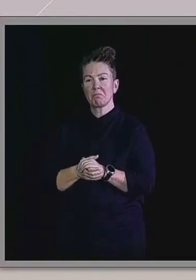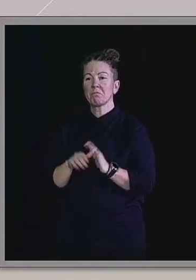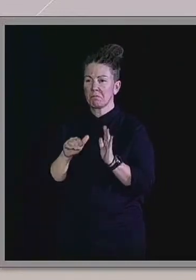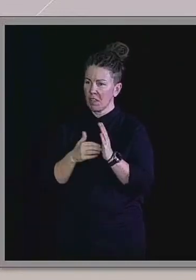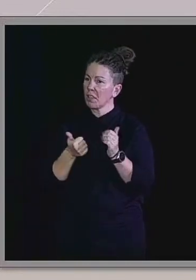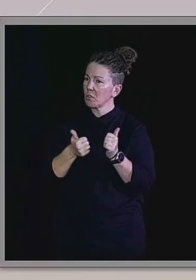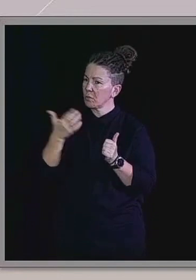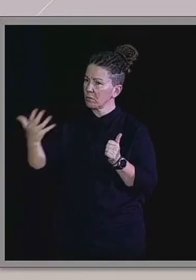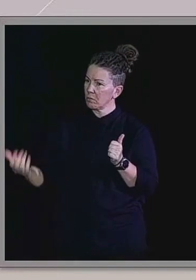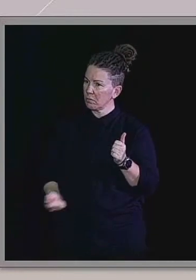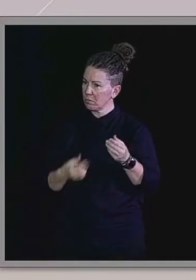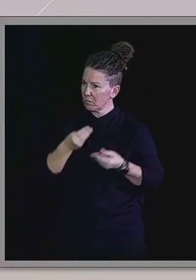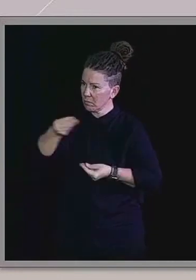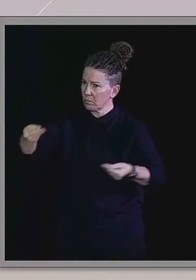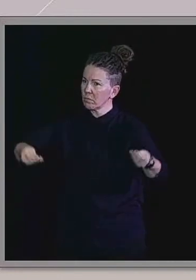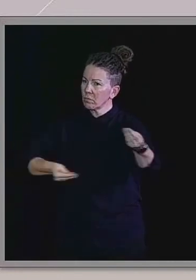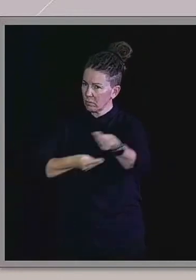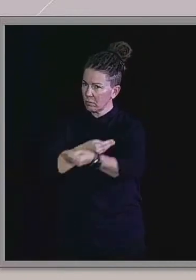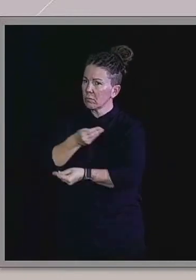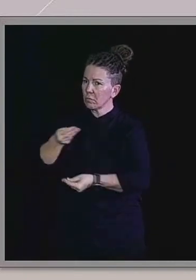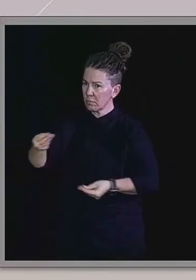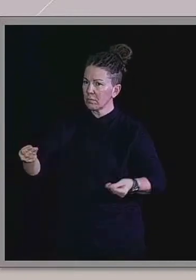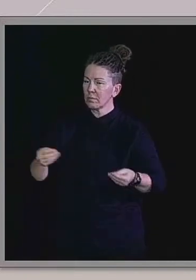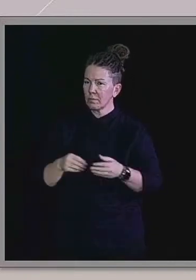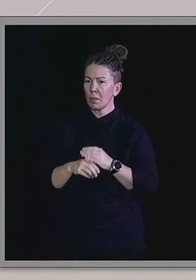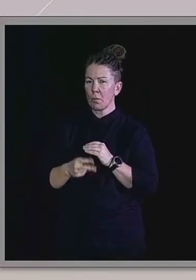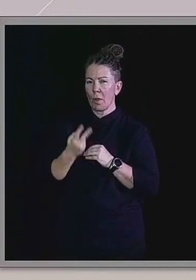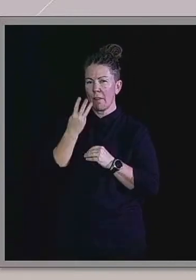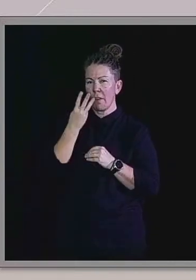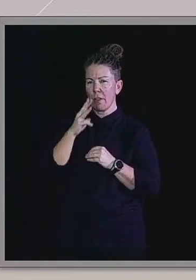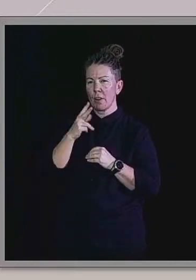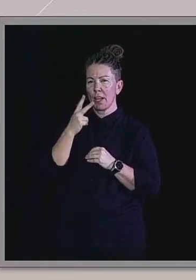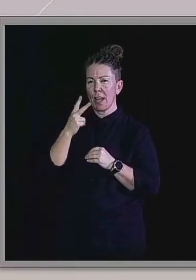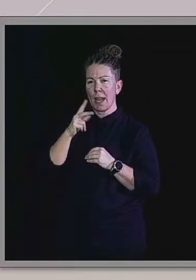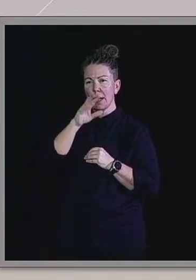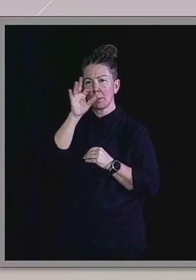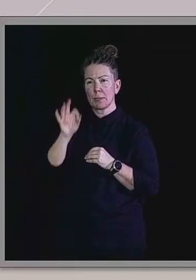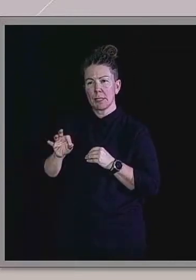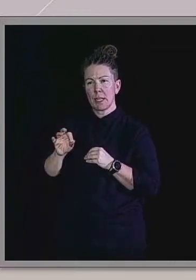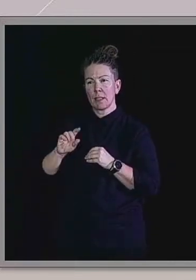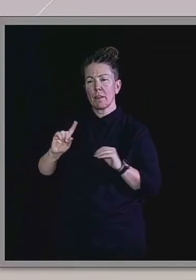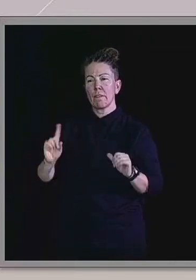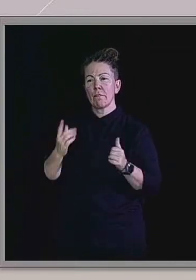it. And most, we have a 38% First Nations people employed,